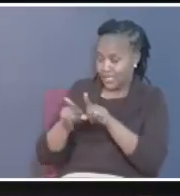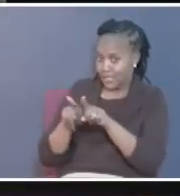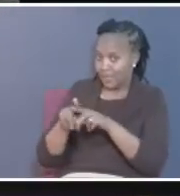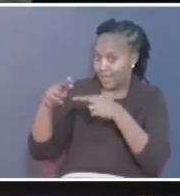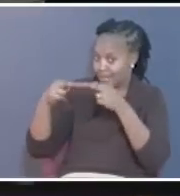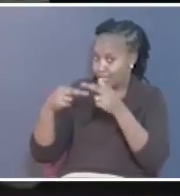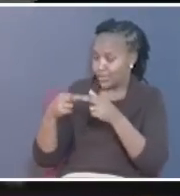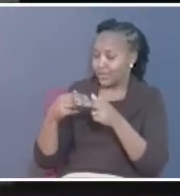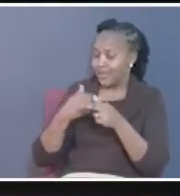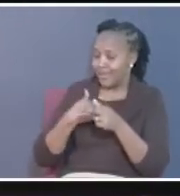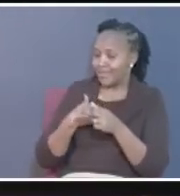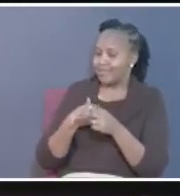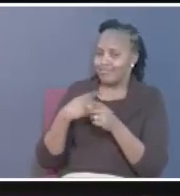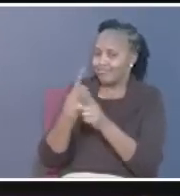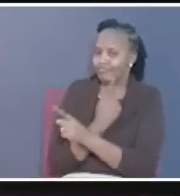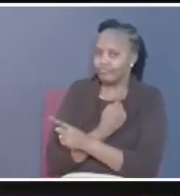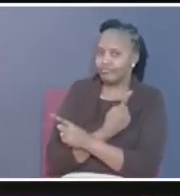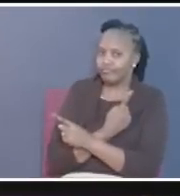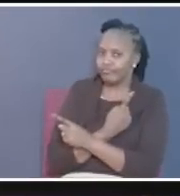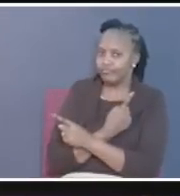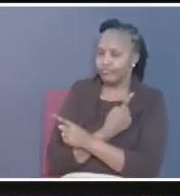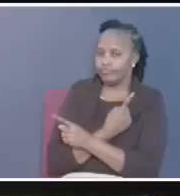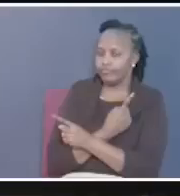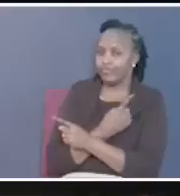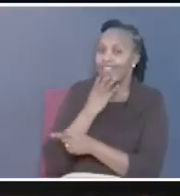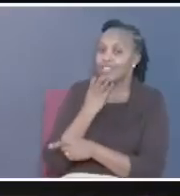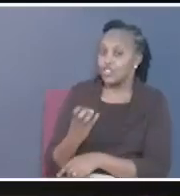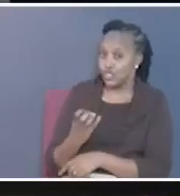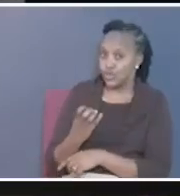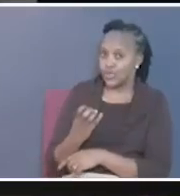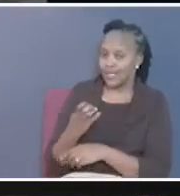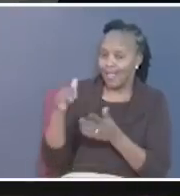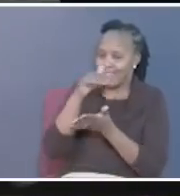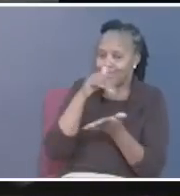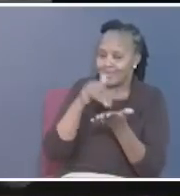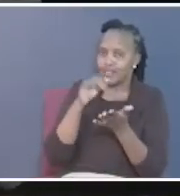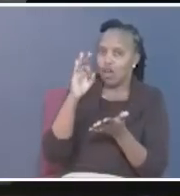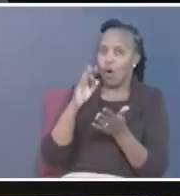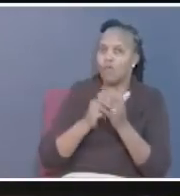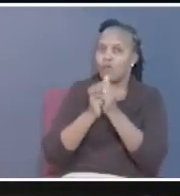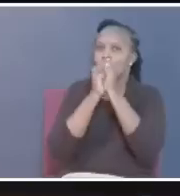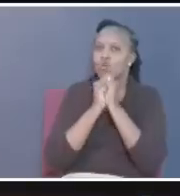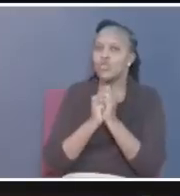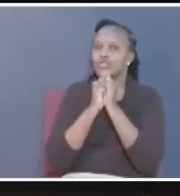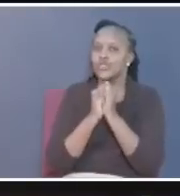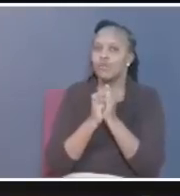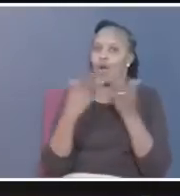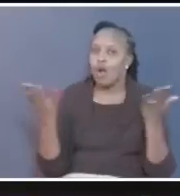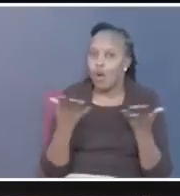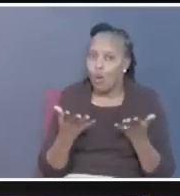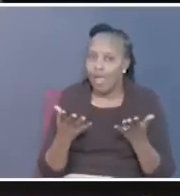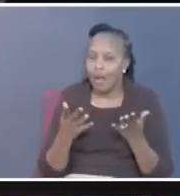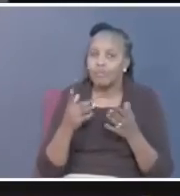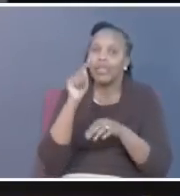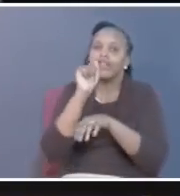fundamental differences in their belief systems. According to the Jews, the center of their worship was strictly confined to the temple, which